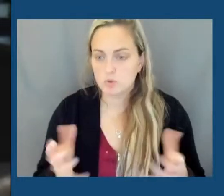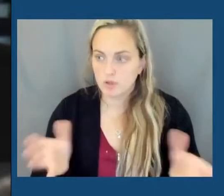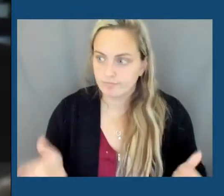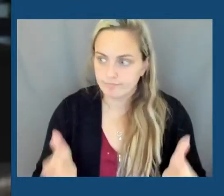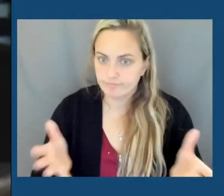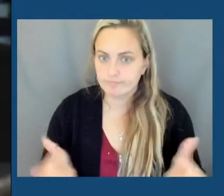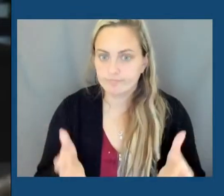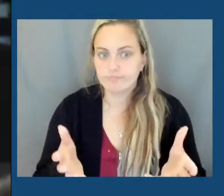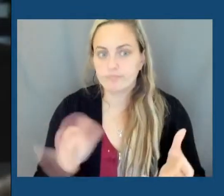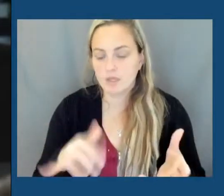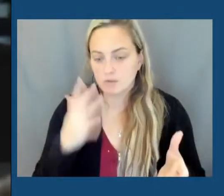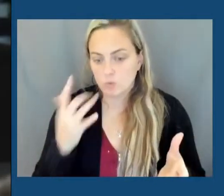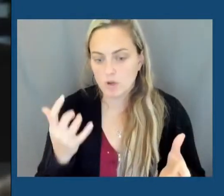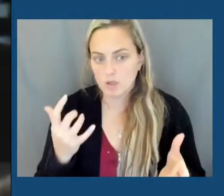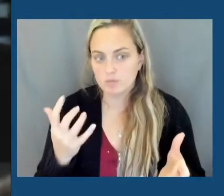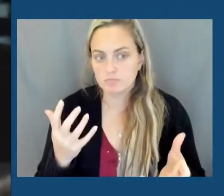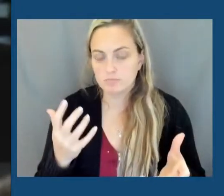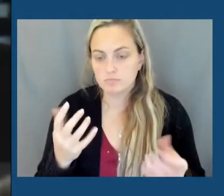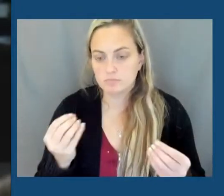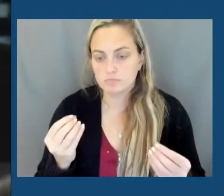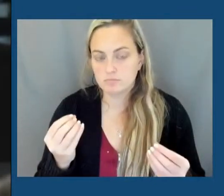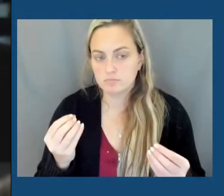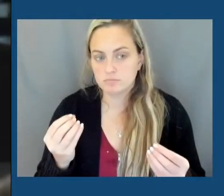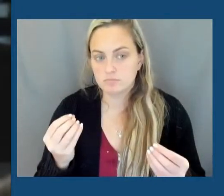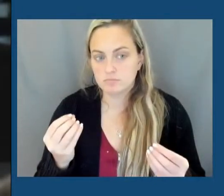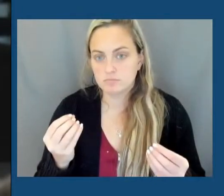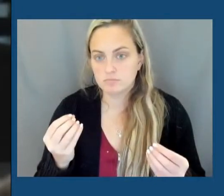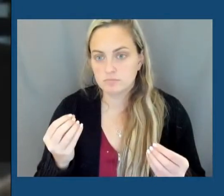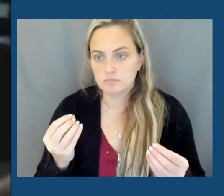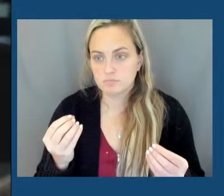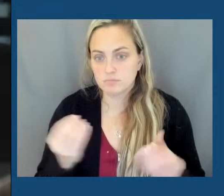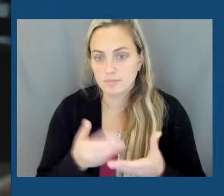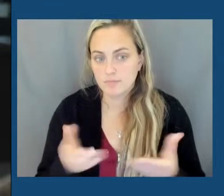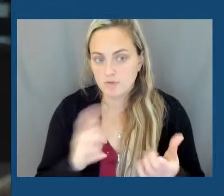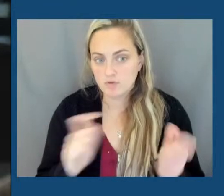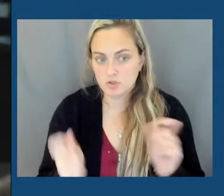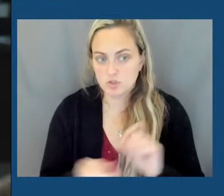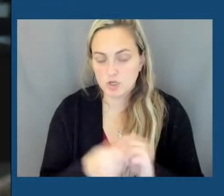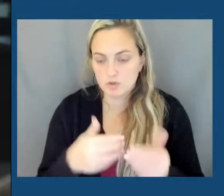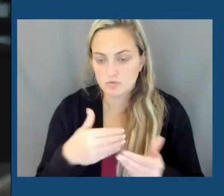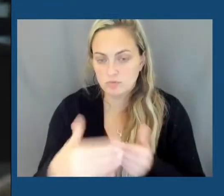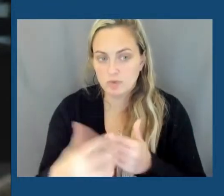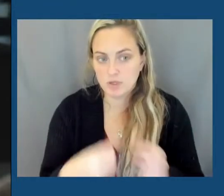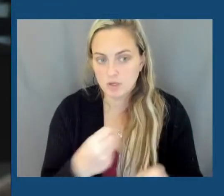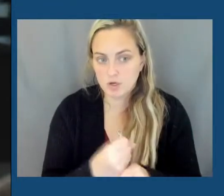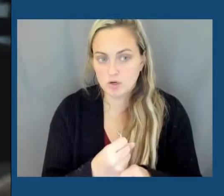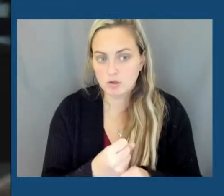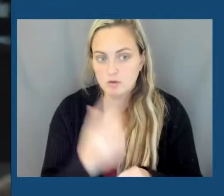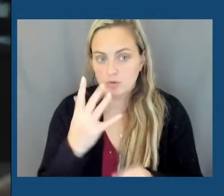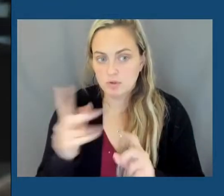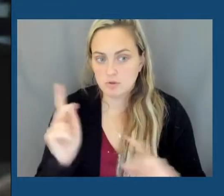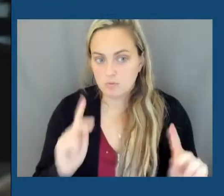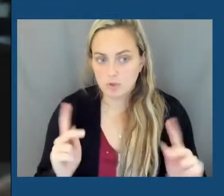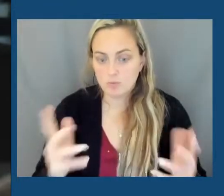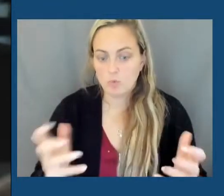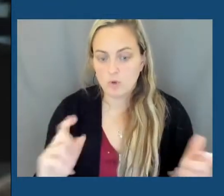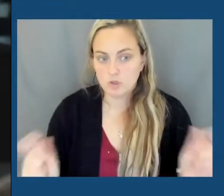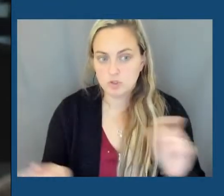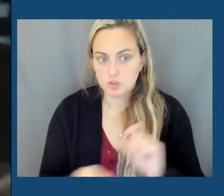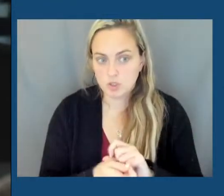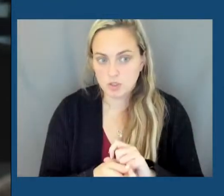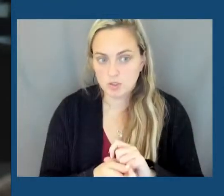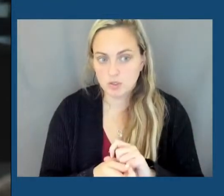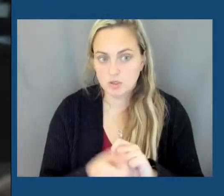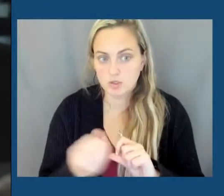It's why, it's just why stuff has changed throughout the years, because people want to change, and so